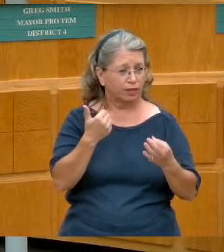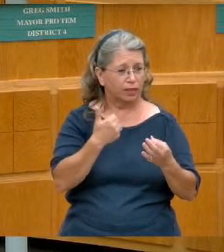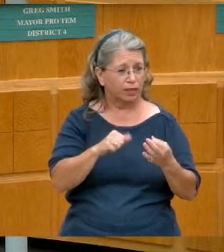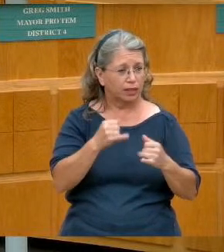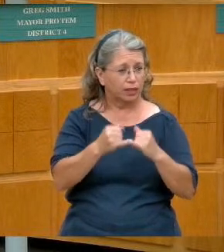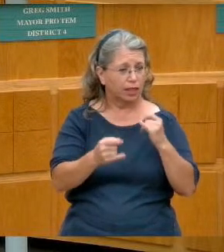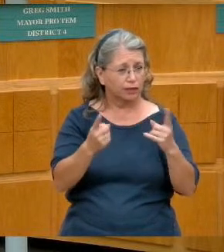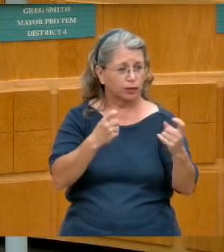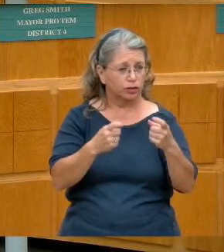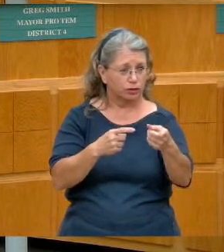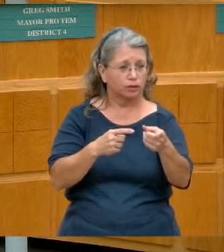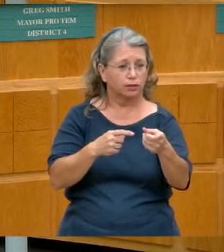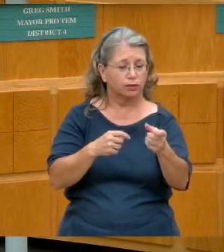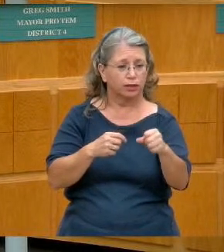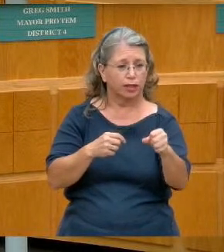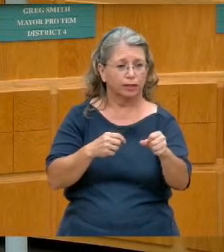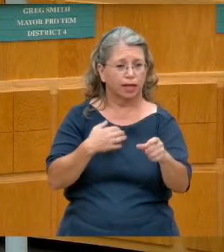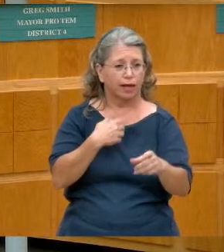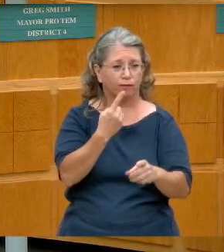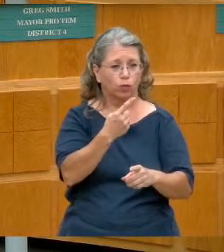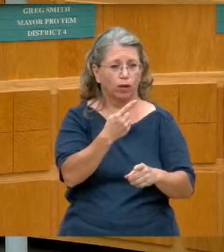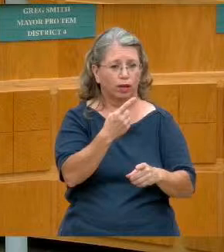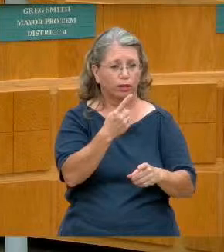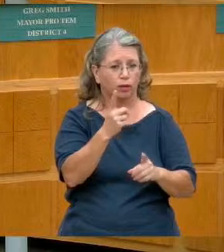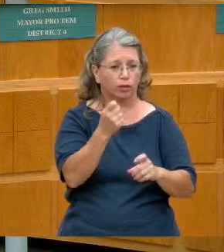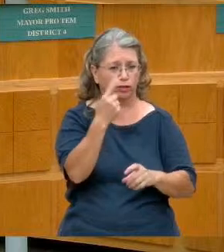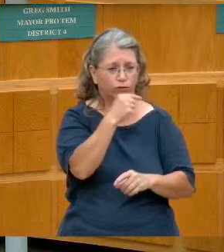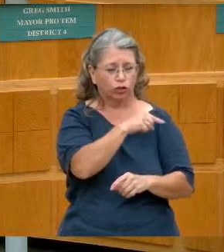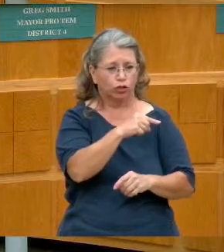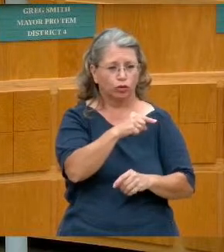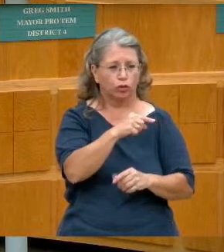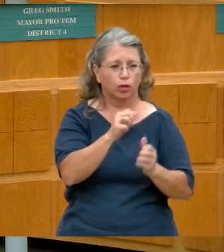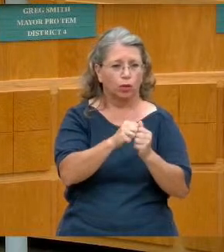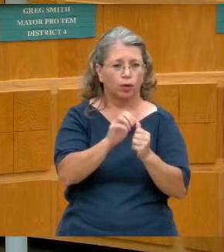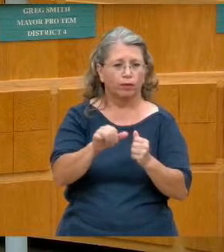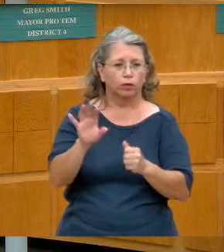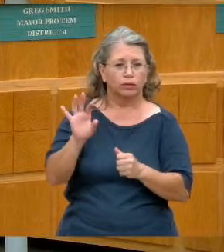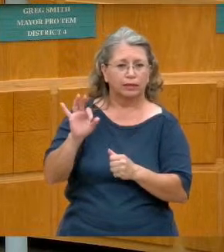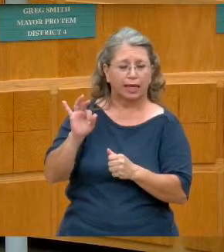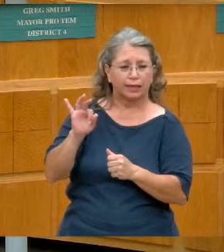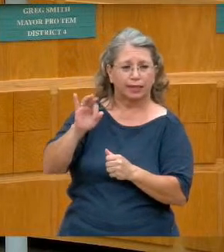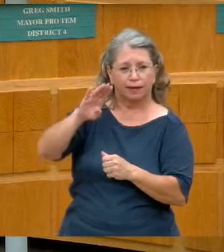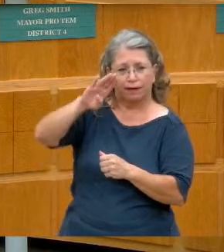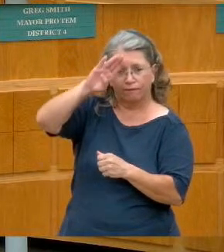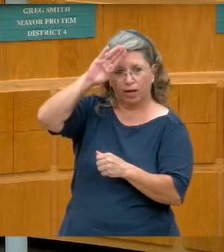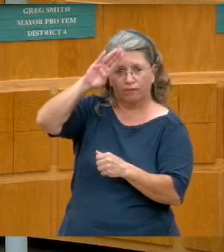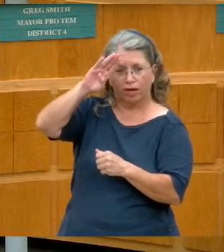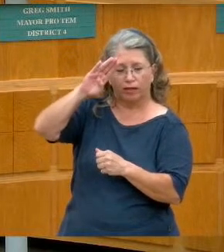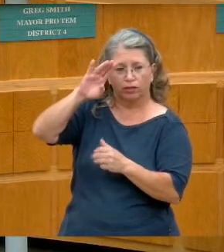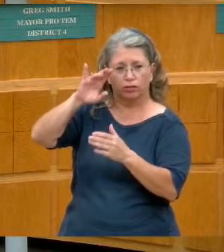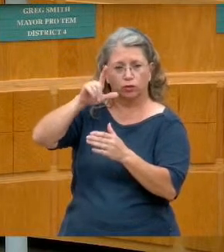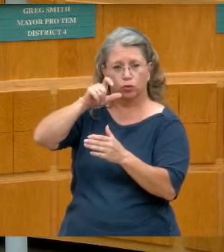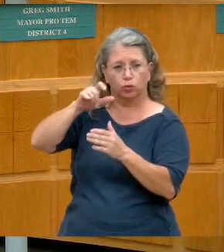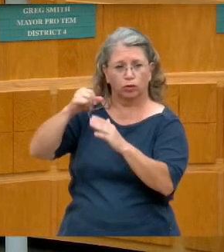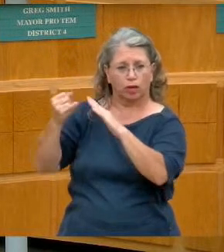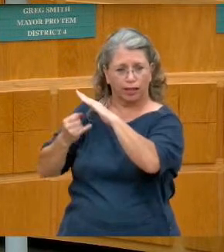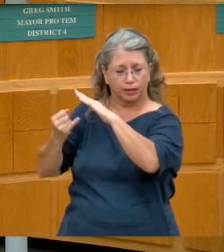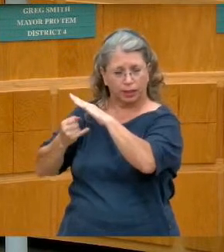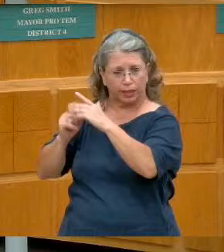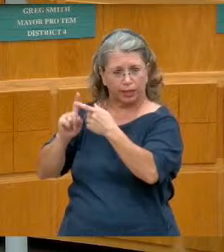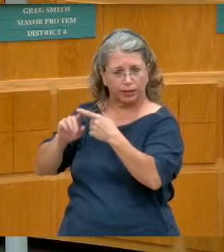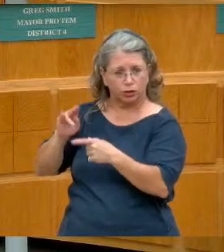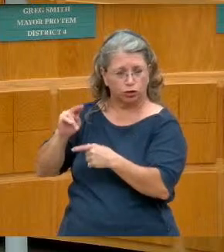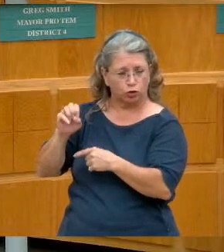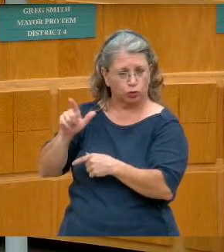Okay. Here, I just have one for you. With those 19 firefighters that are self-isolating to June 29th, Yes. Is there